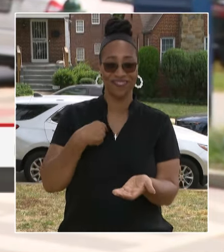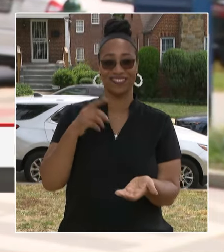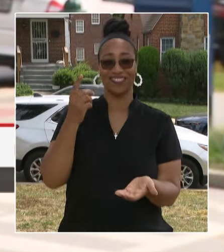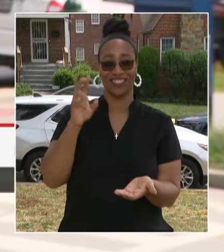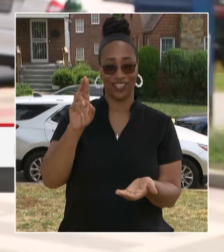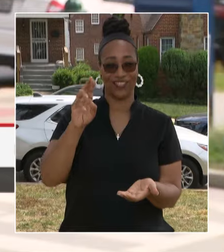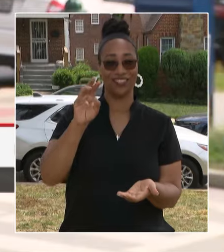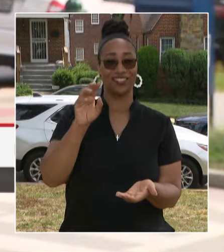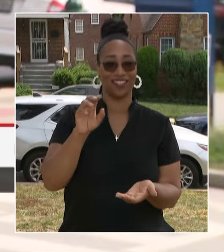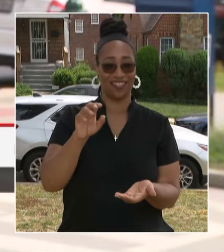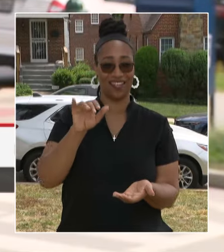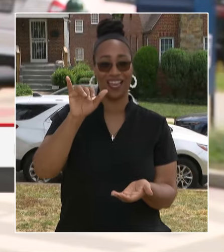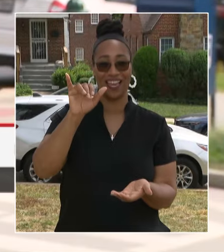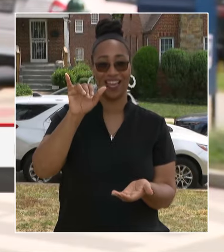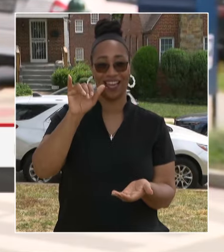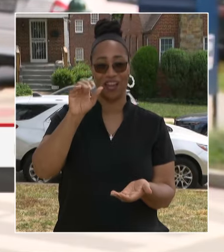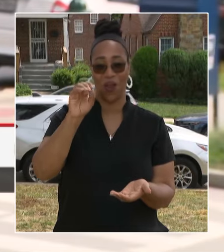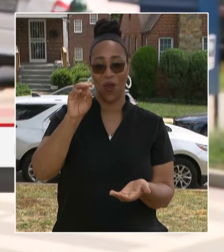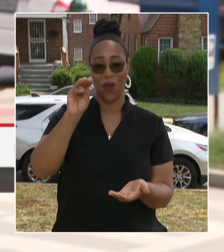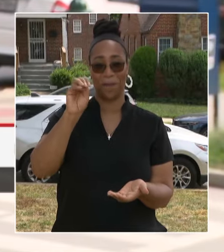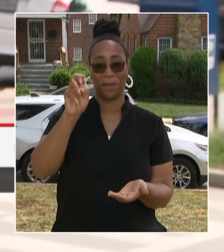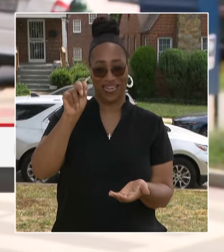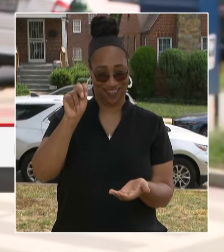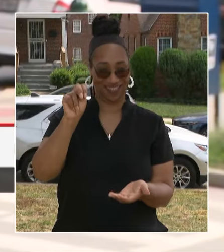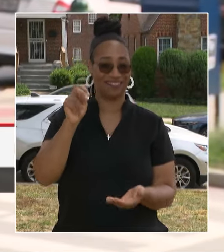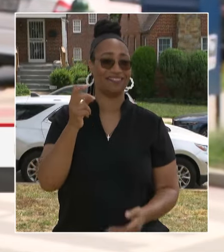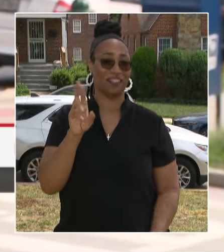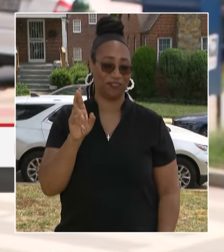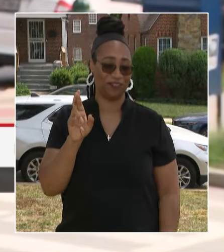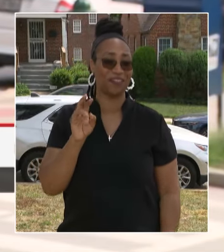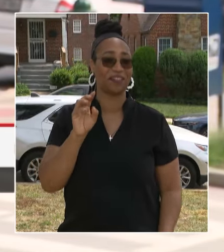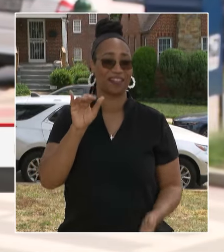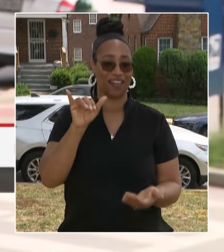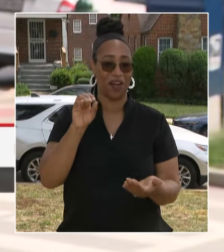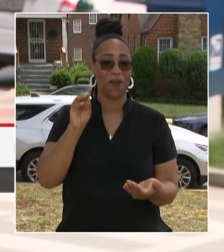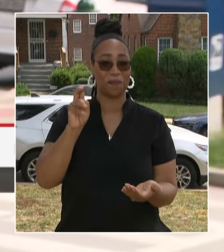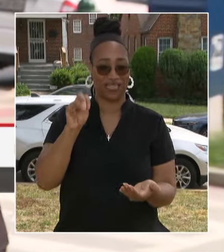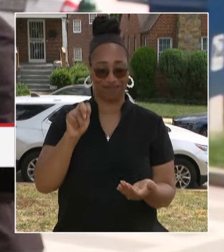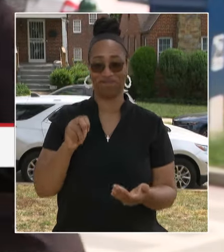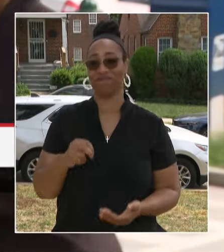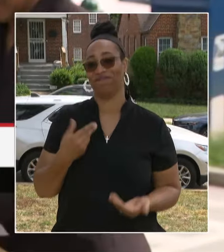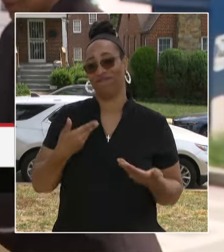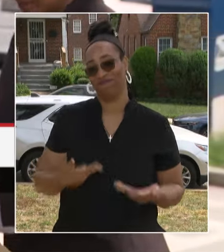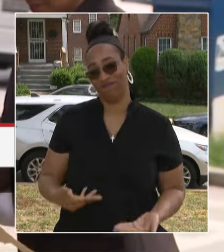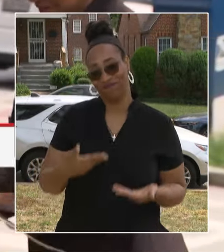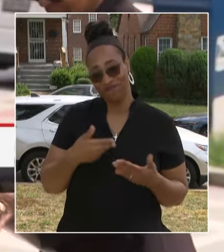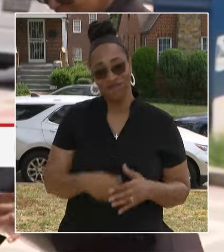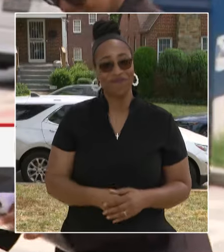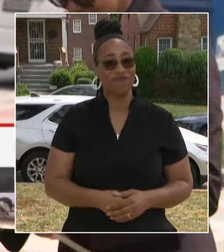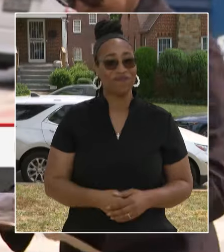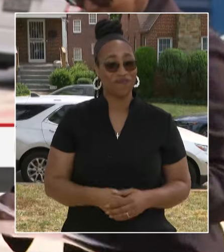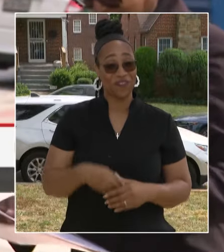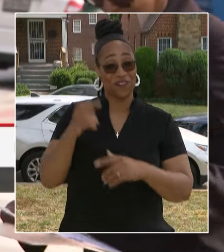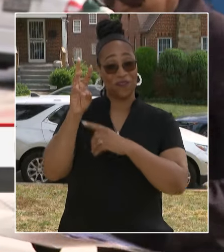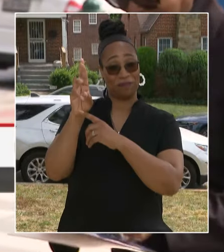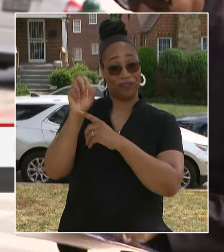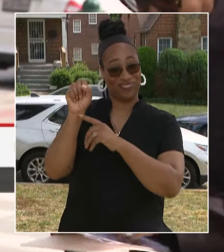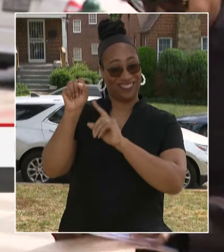Dr. William Ridley Spaulding is my father-in-law, but I often called him